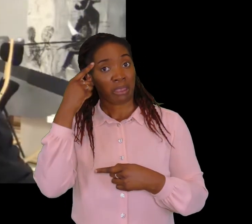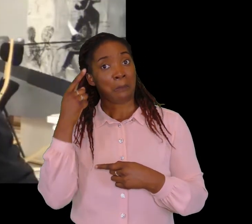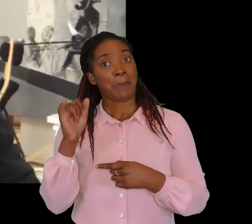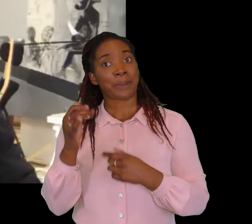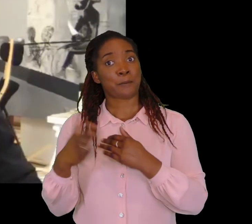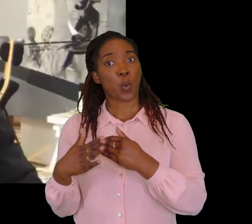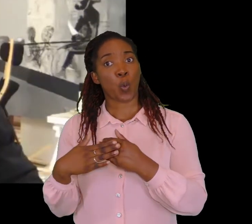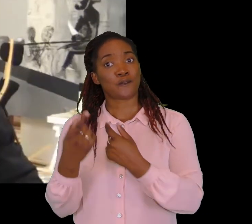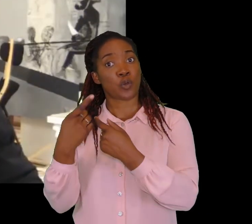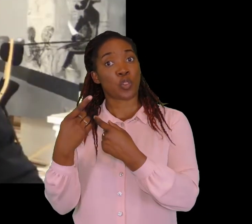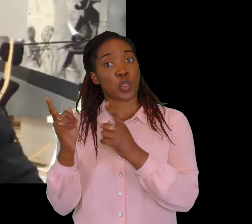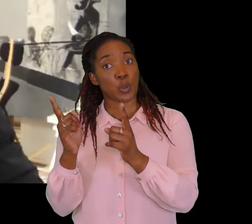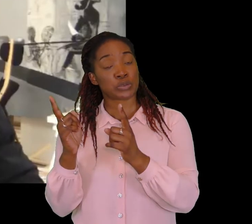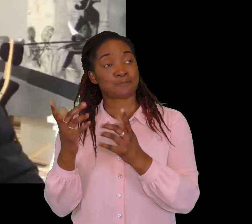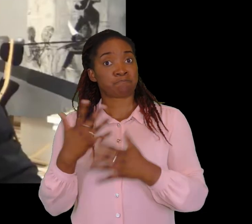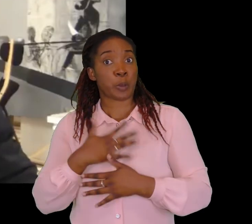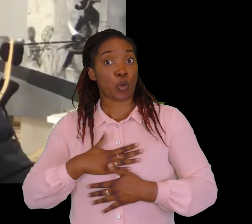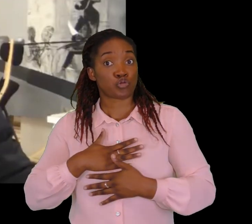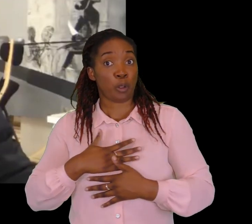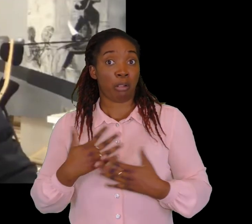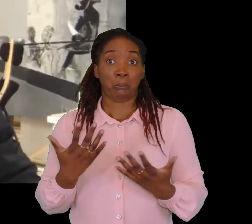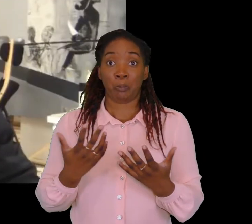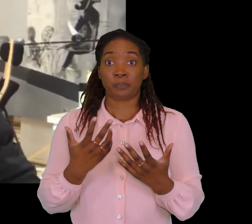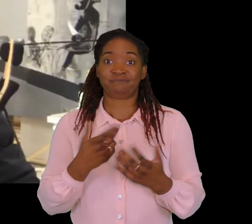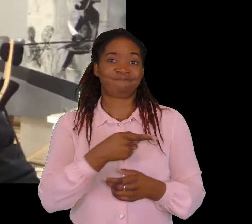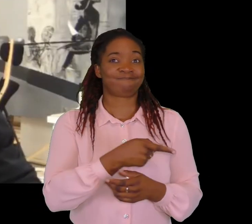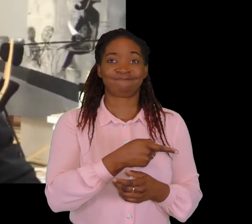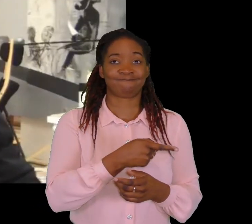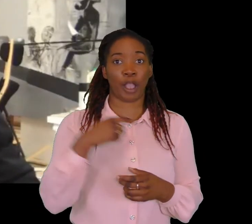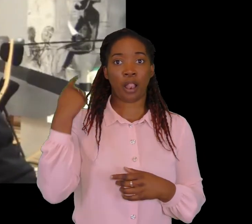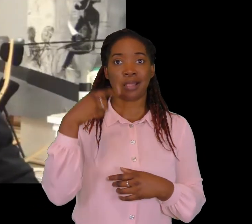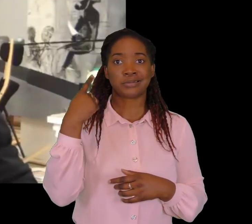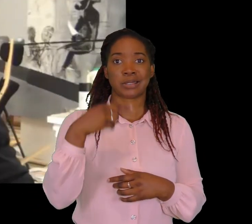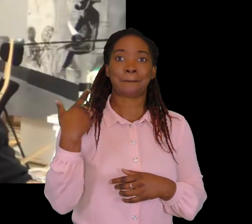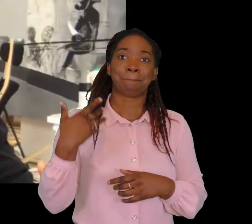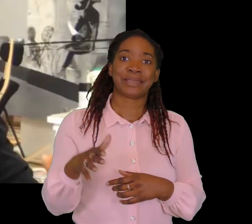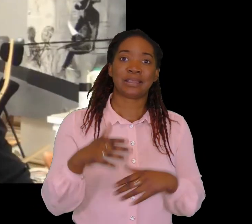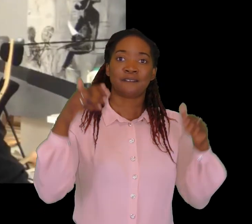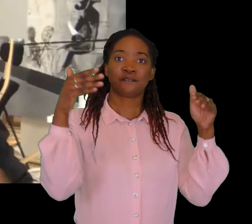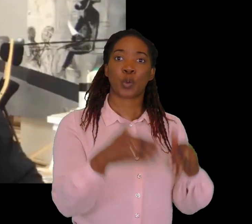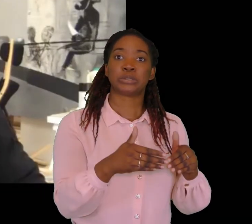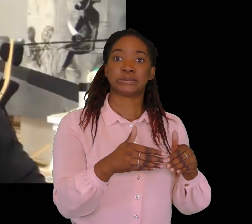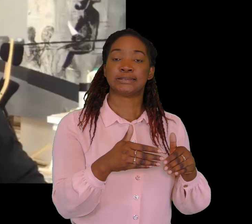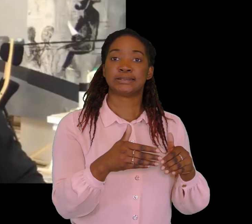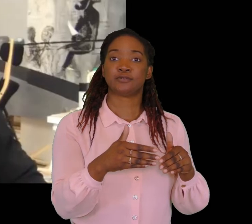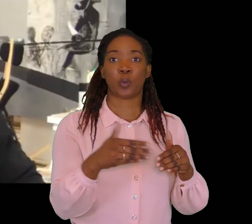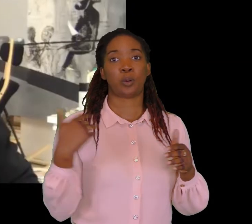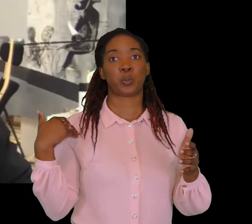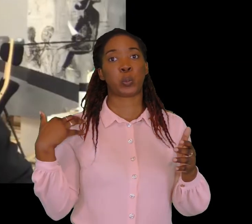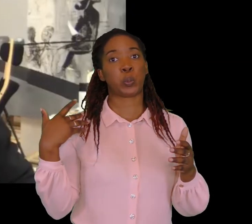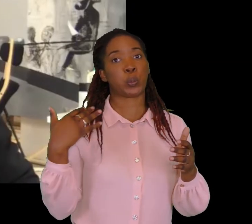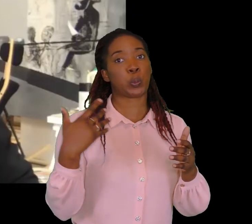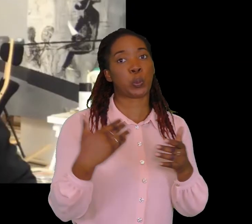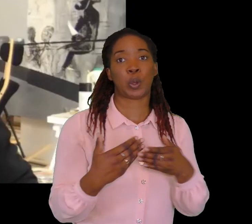for those emotional or other such reasons that London has been the sort of focal point for many